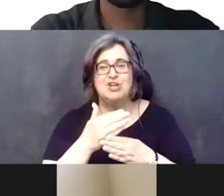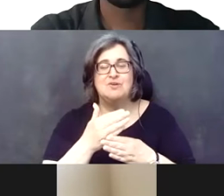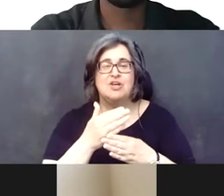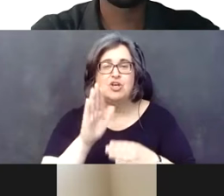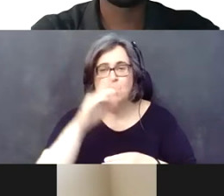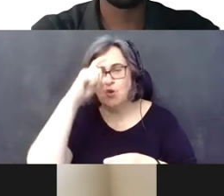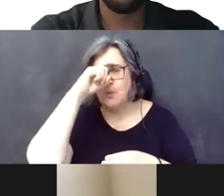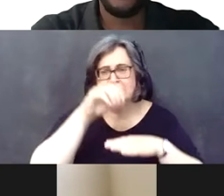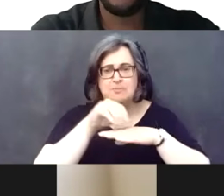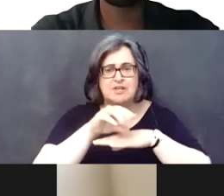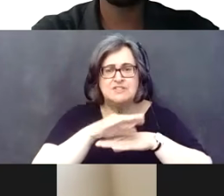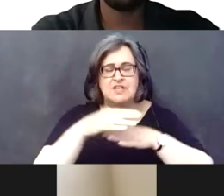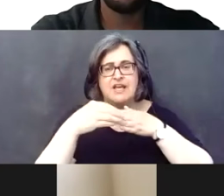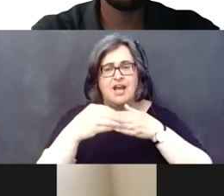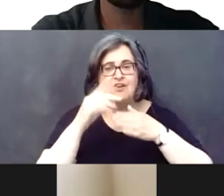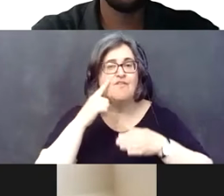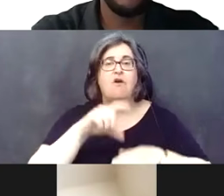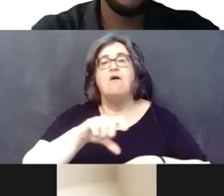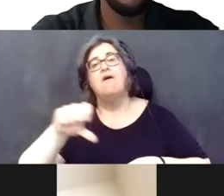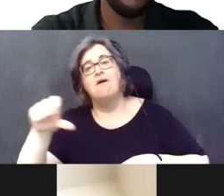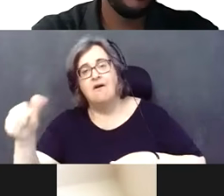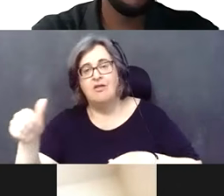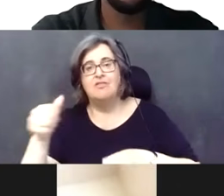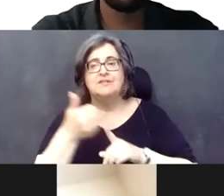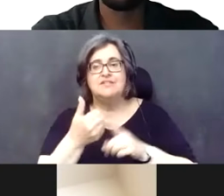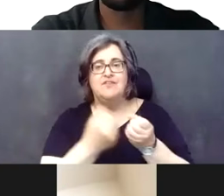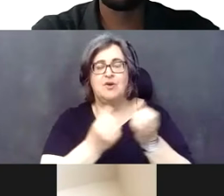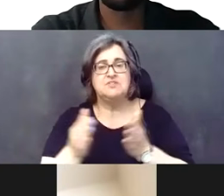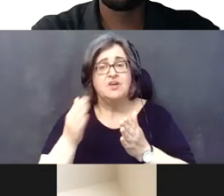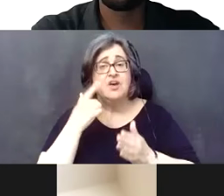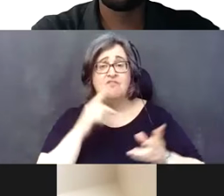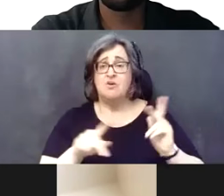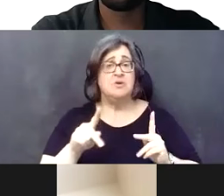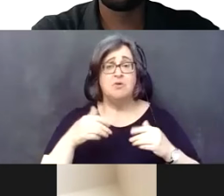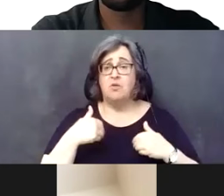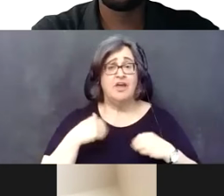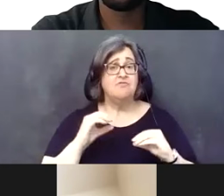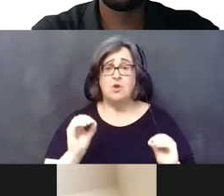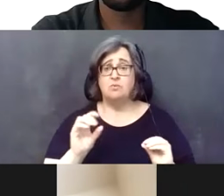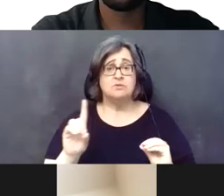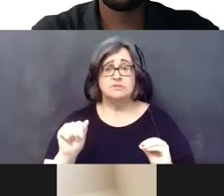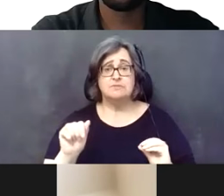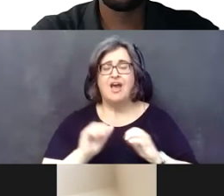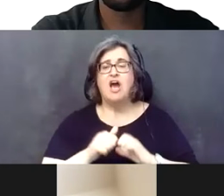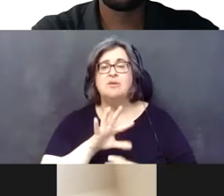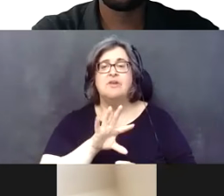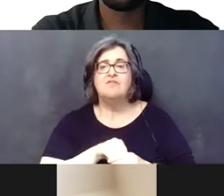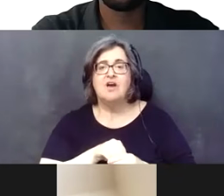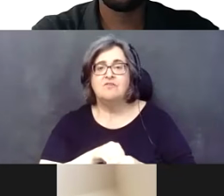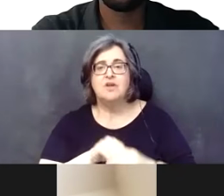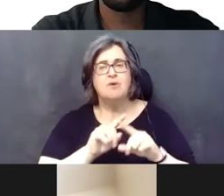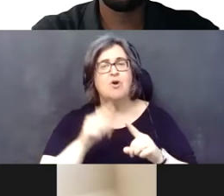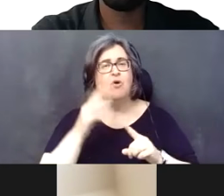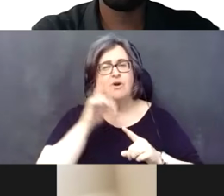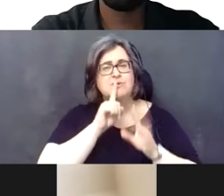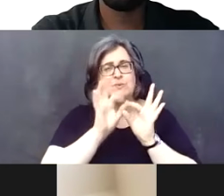wisdom, that advice, that guidance for other self-advocates and for people without disabilities too, about how to get involved, but also why it's